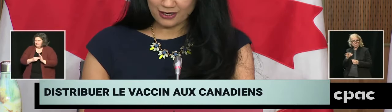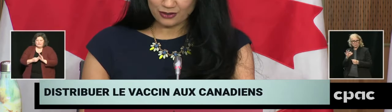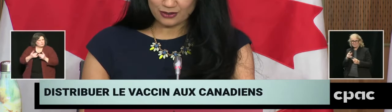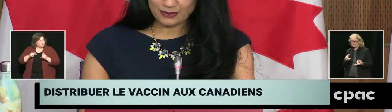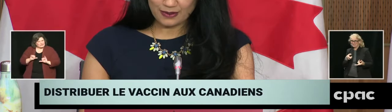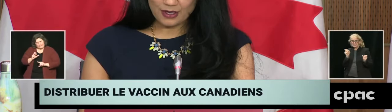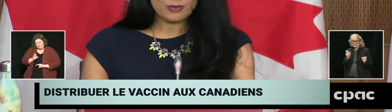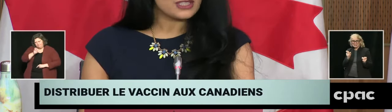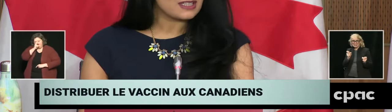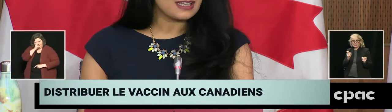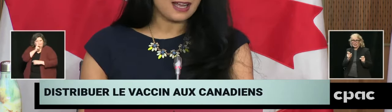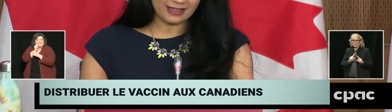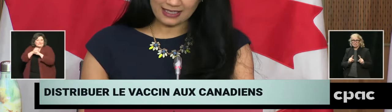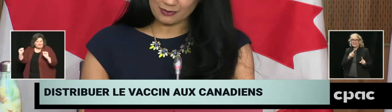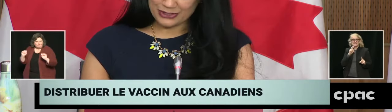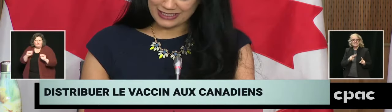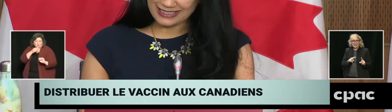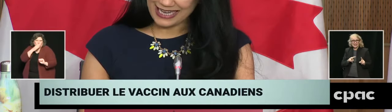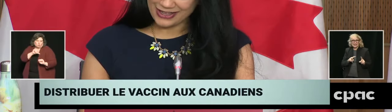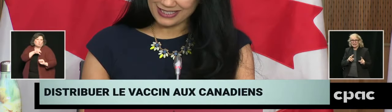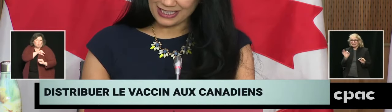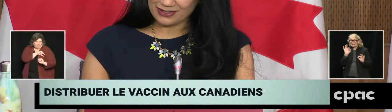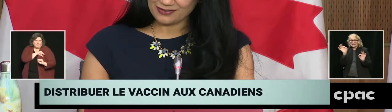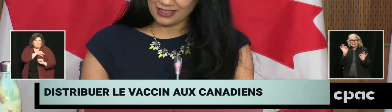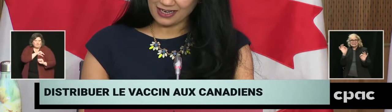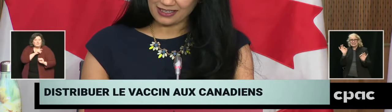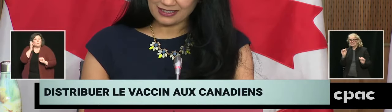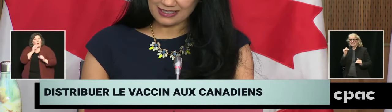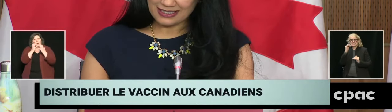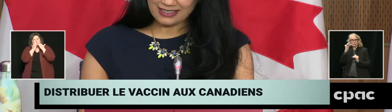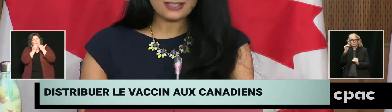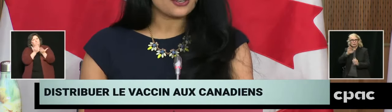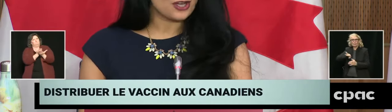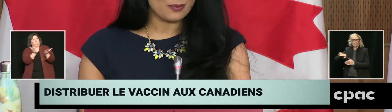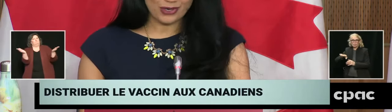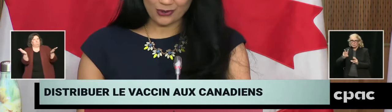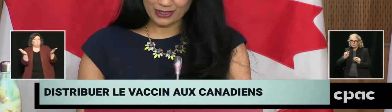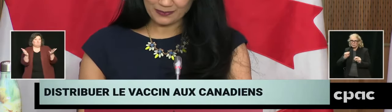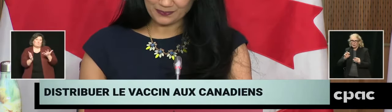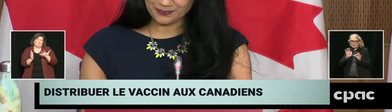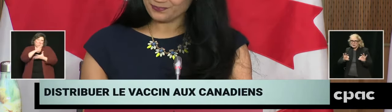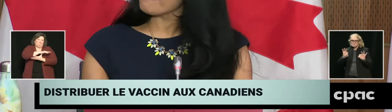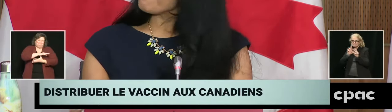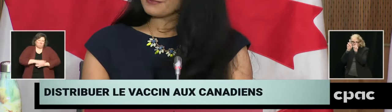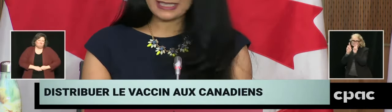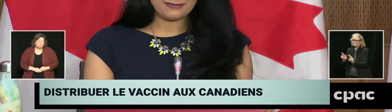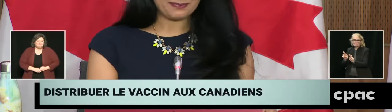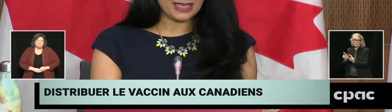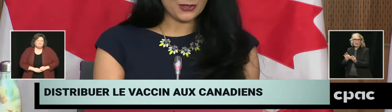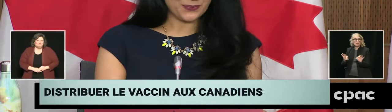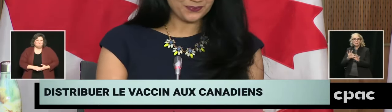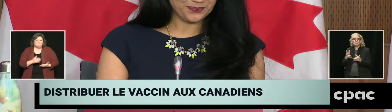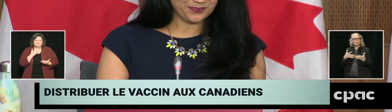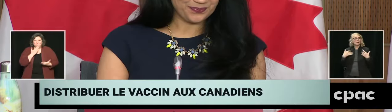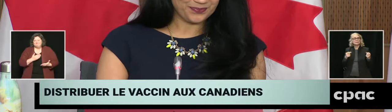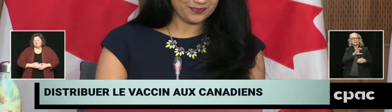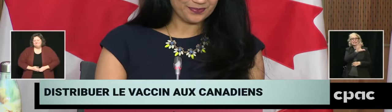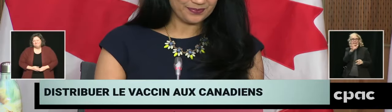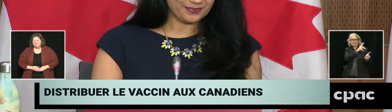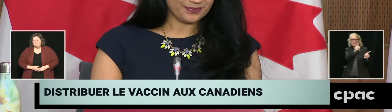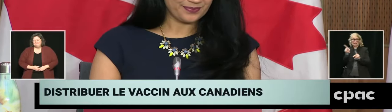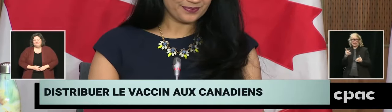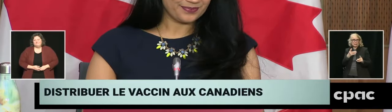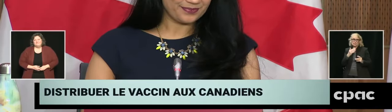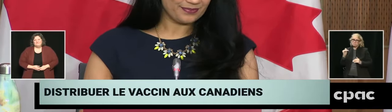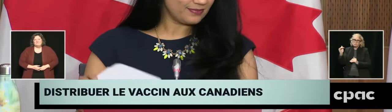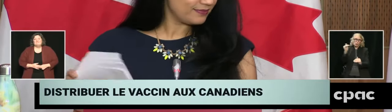quality standards. Protecting the health and safety of Canadians is our top priority. Merci. Thank you. Thank you,